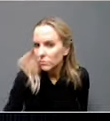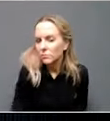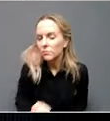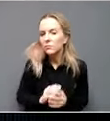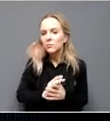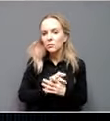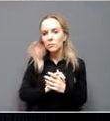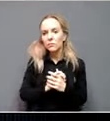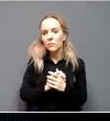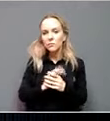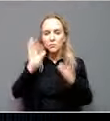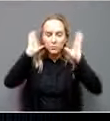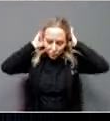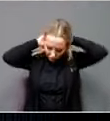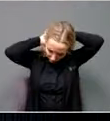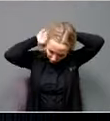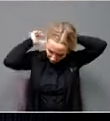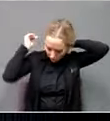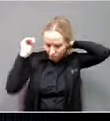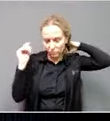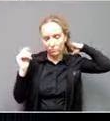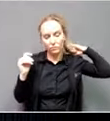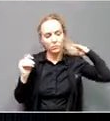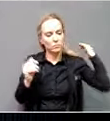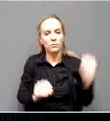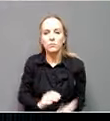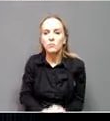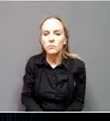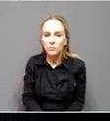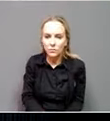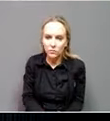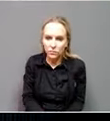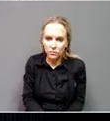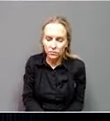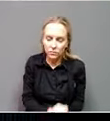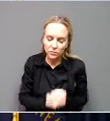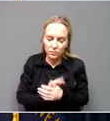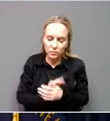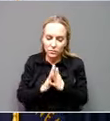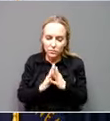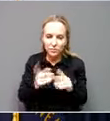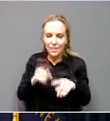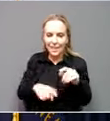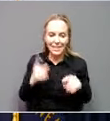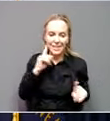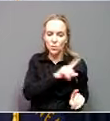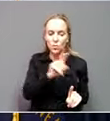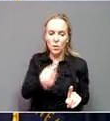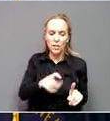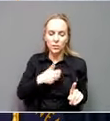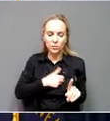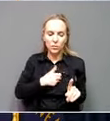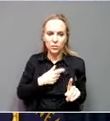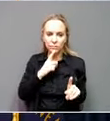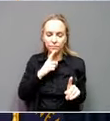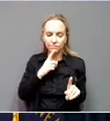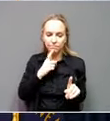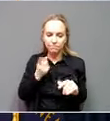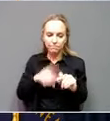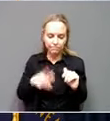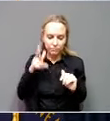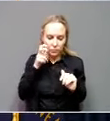weekly testing. What would you say to the Kentucky congressional delegation or amount of people who are pushing